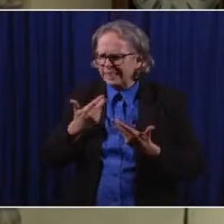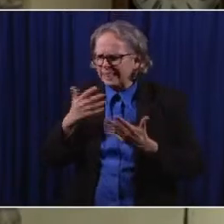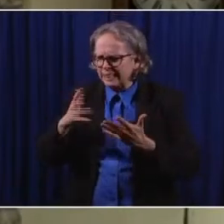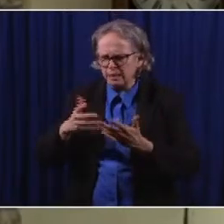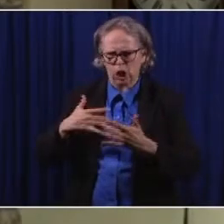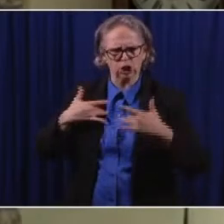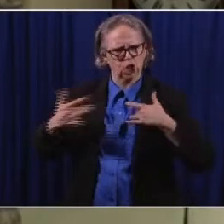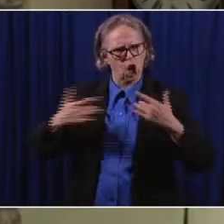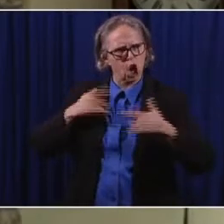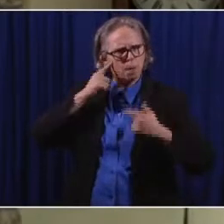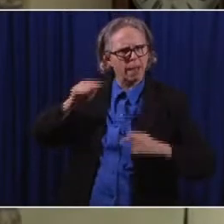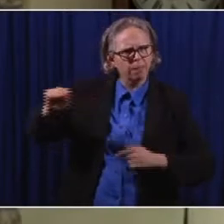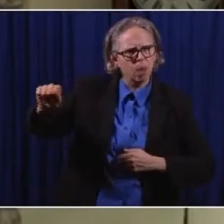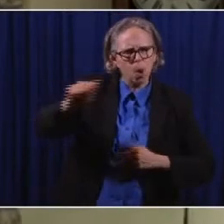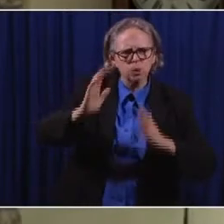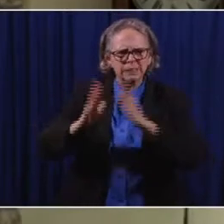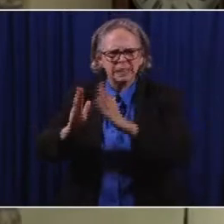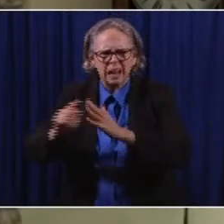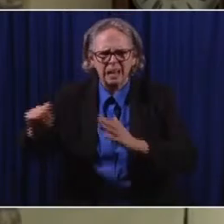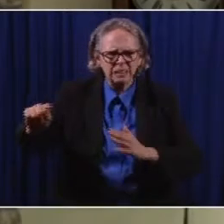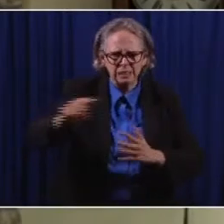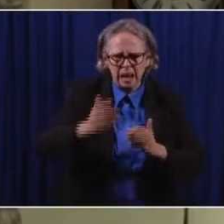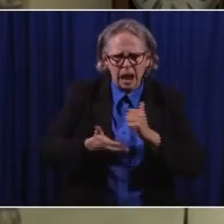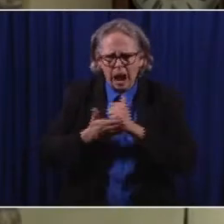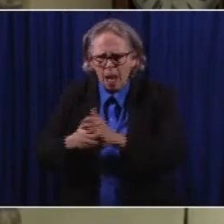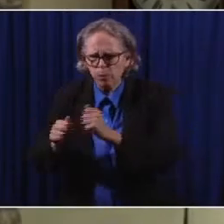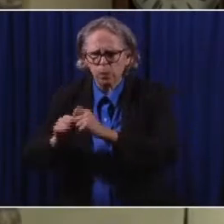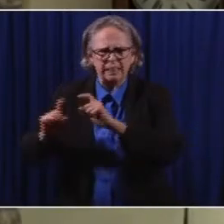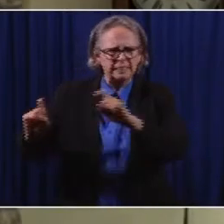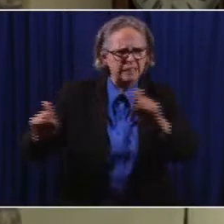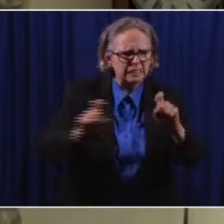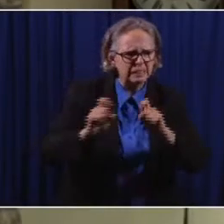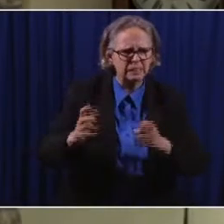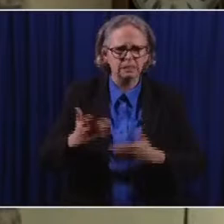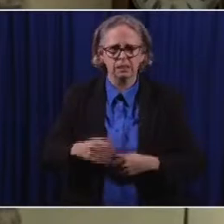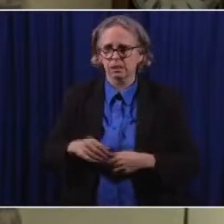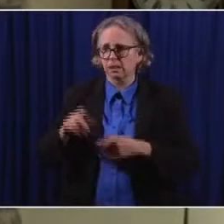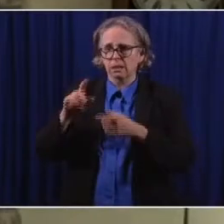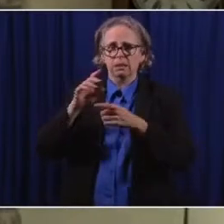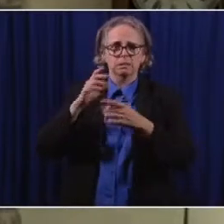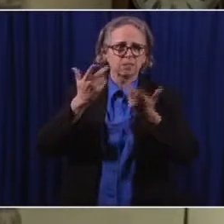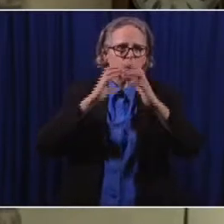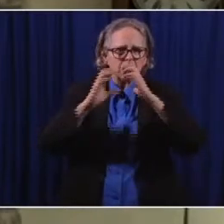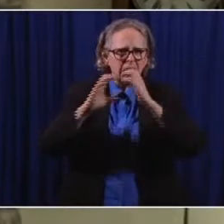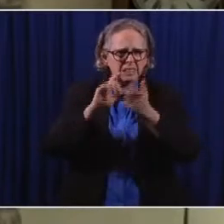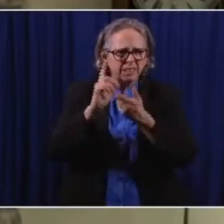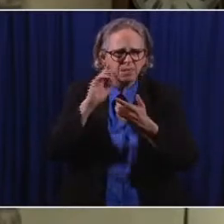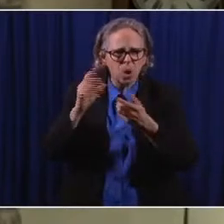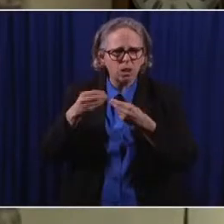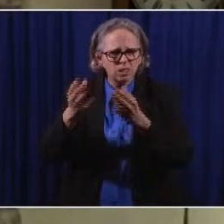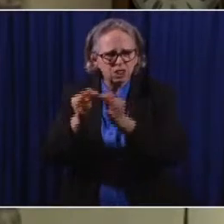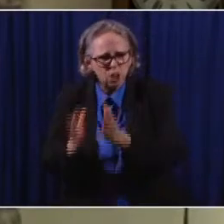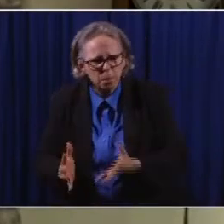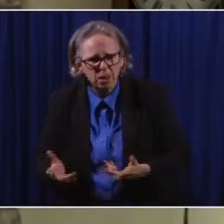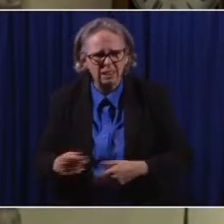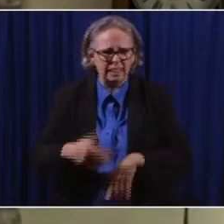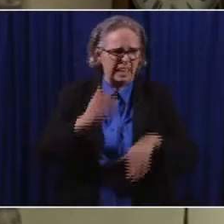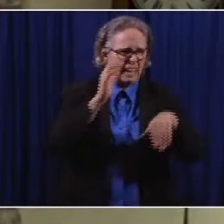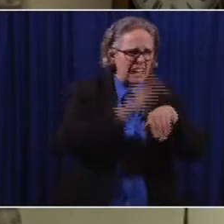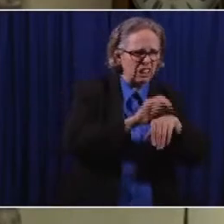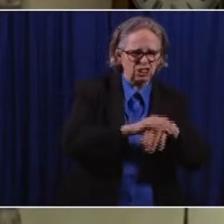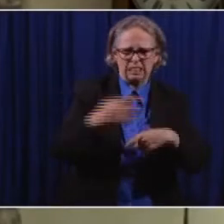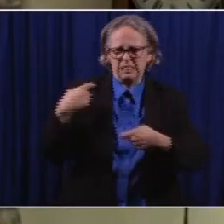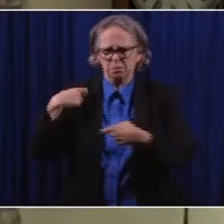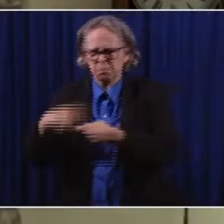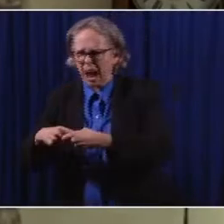with testing and translation services, outreach, providing materials in English and Spanish to help workers stay safe from COVID-19